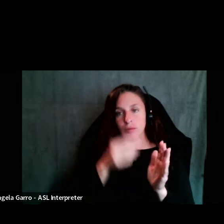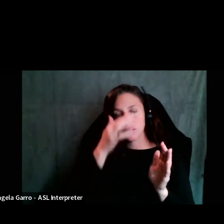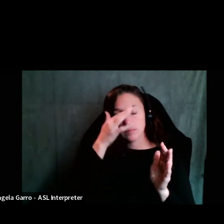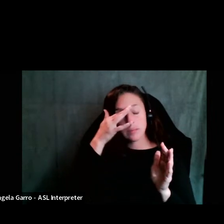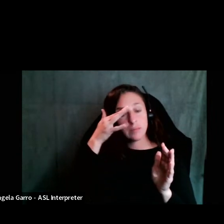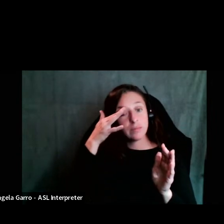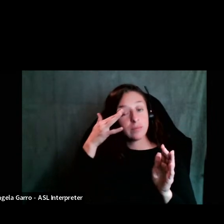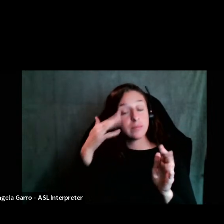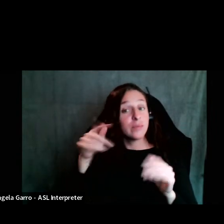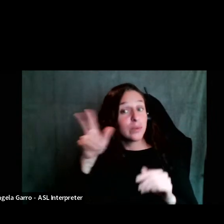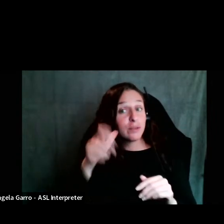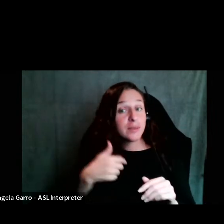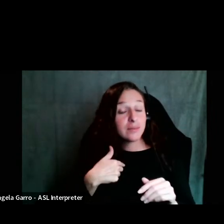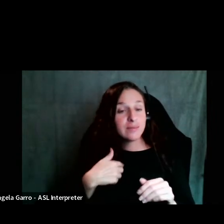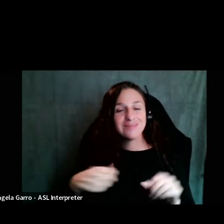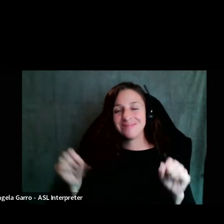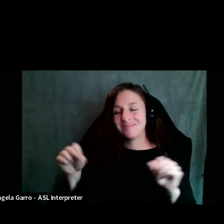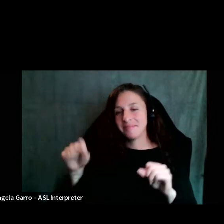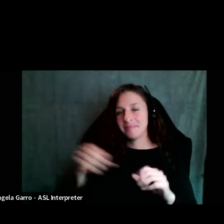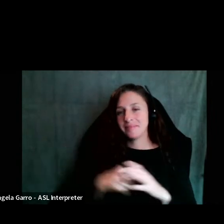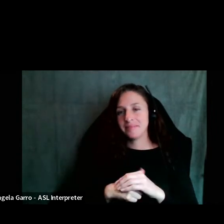Hello, can you hear me? Yes.